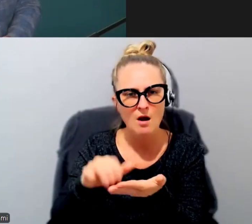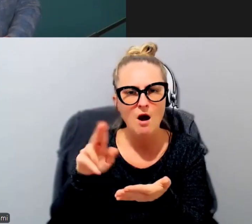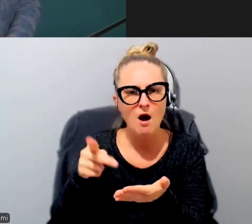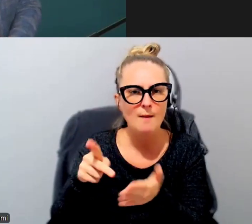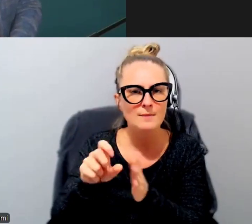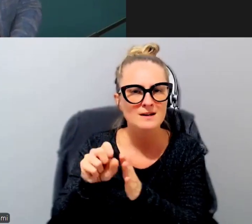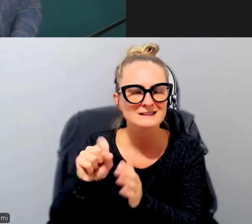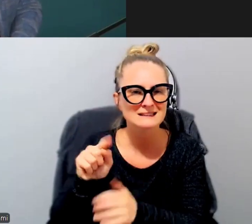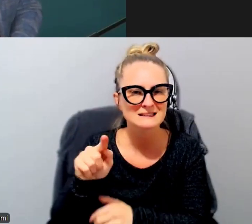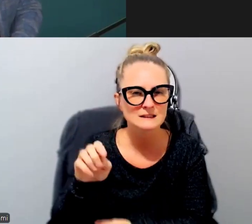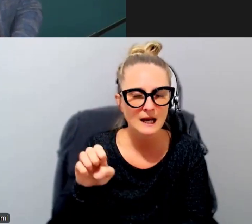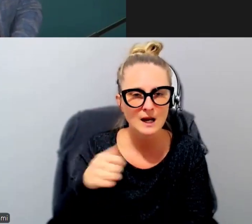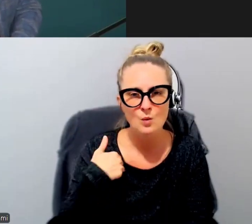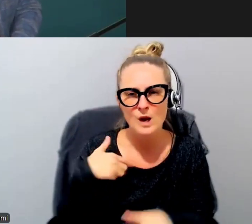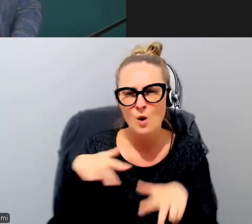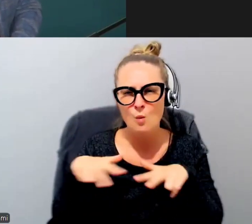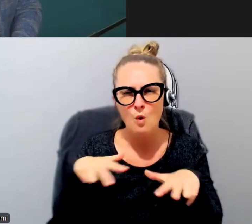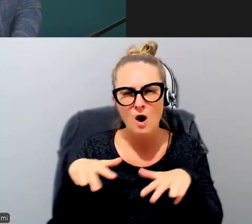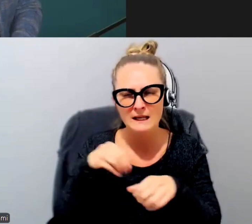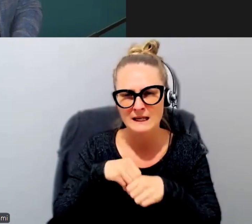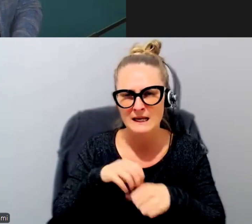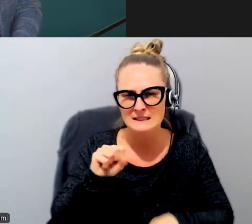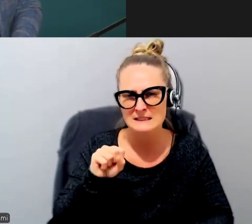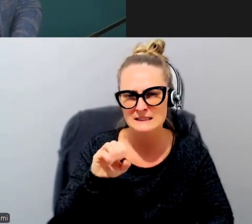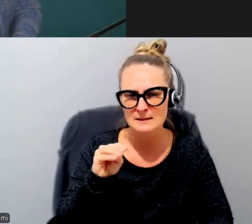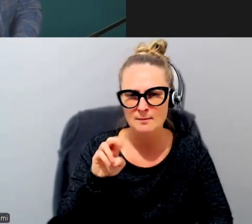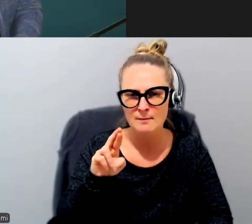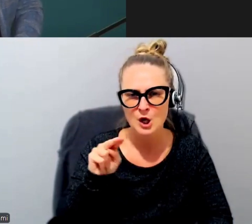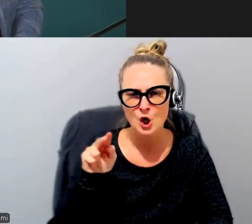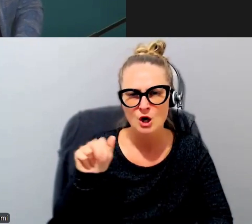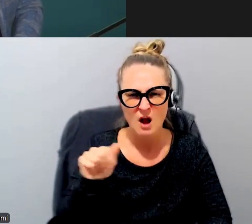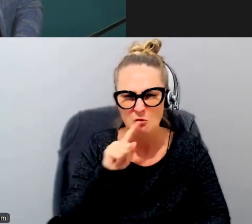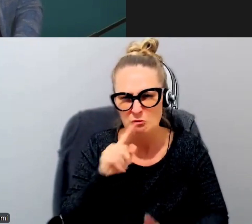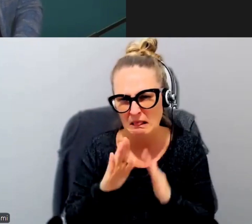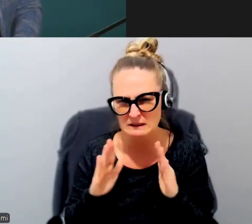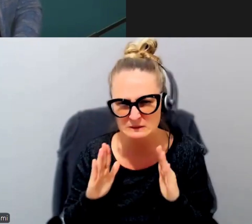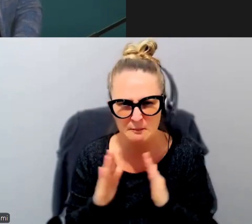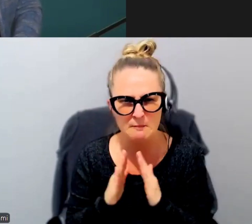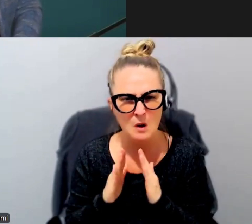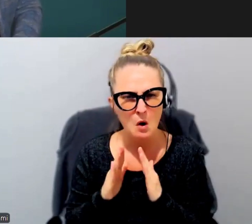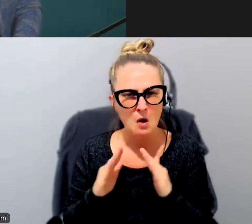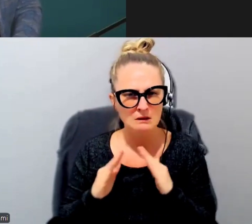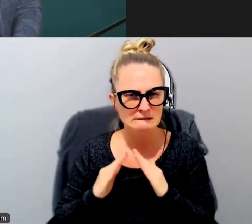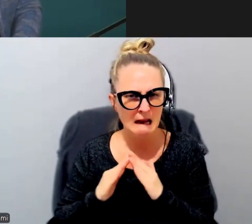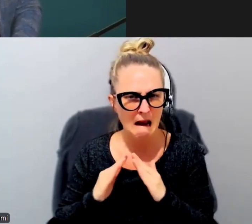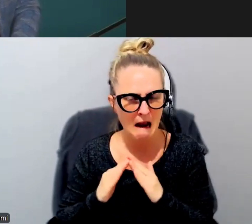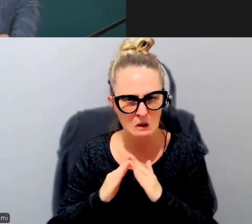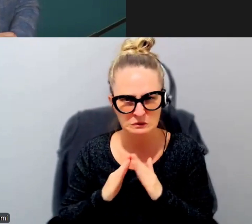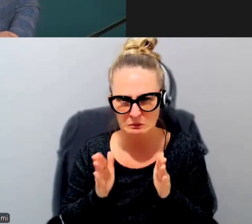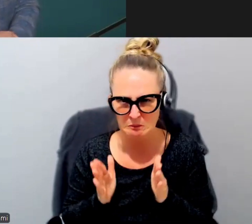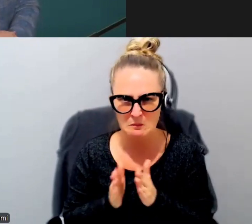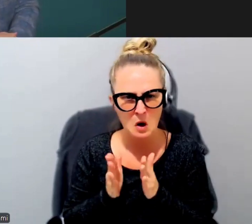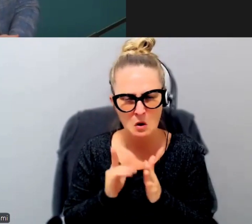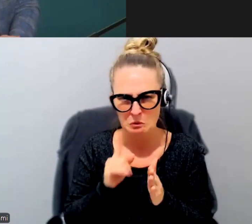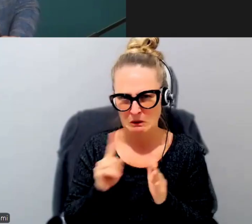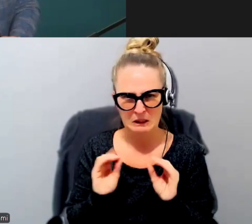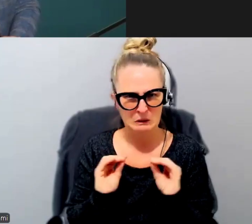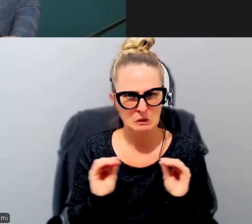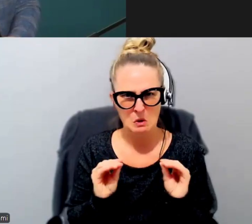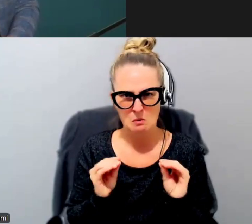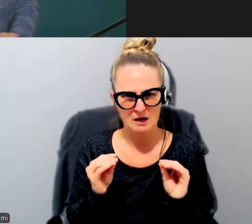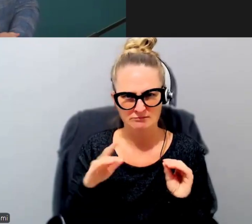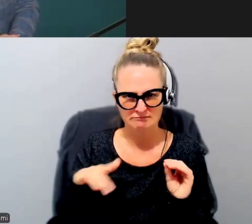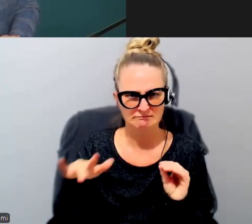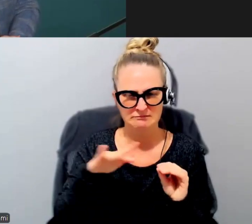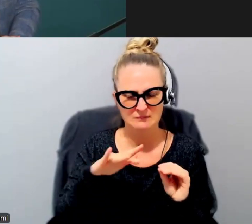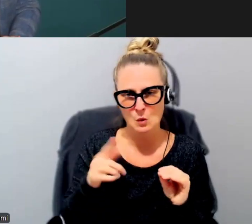in Smyrna, I think, New York, little tiny town. Literally nobody around in this park except one guy and